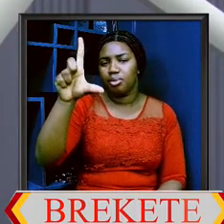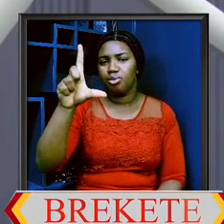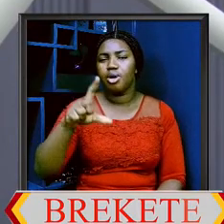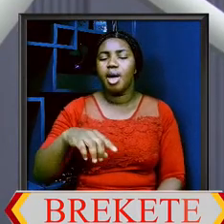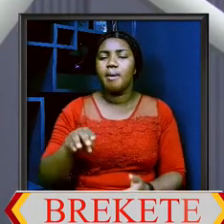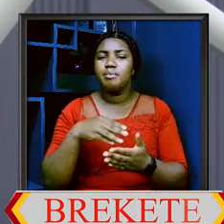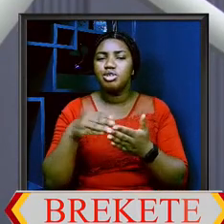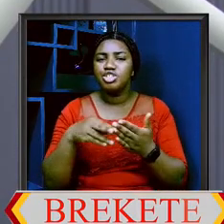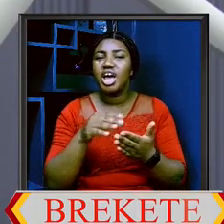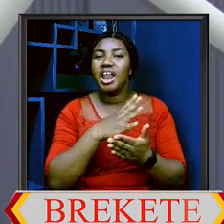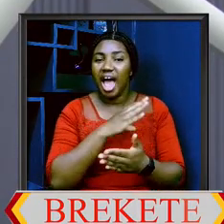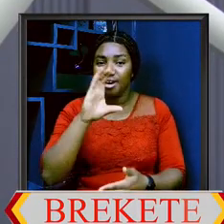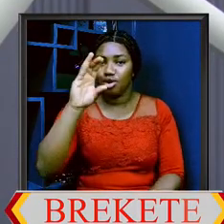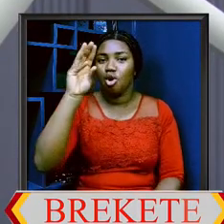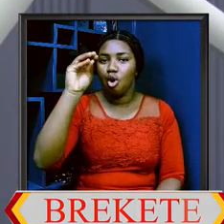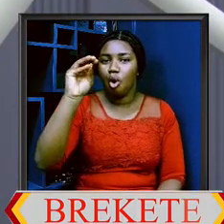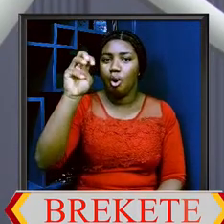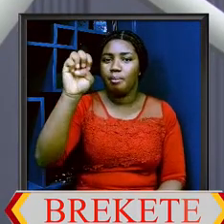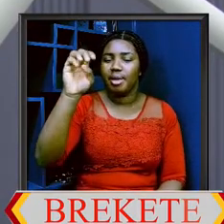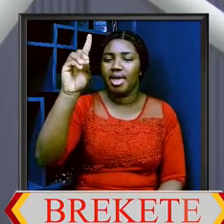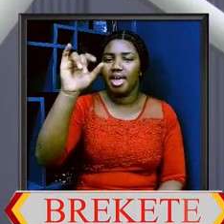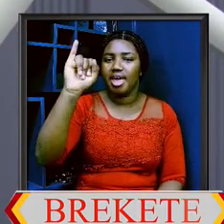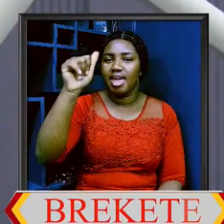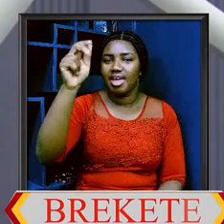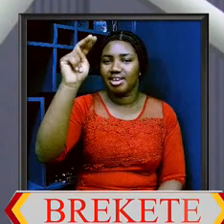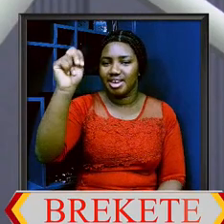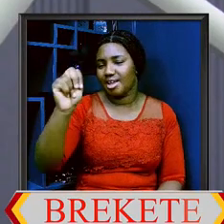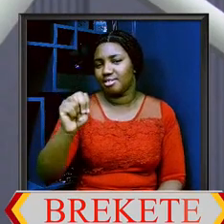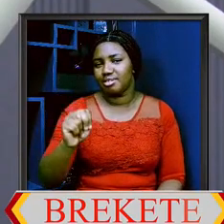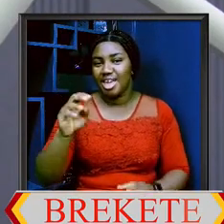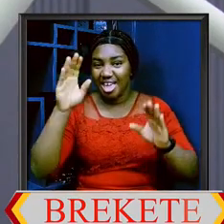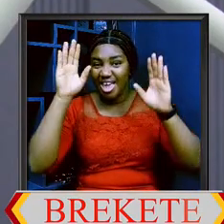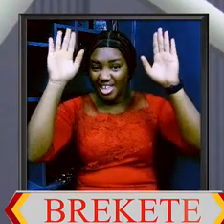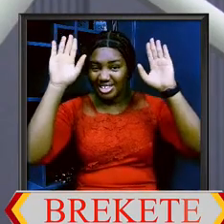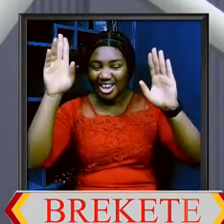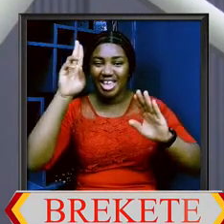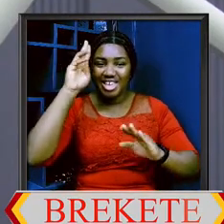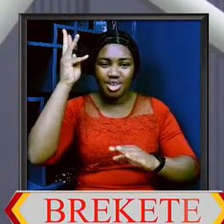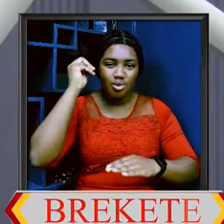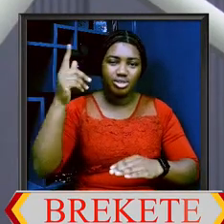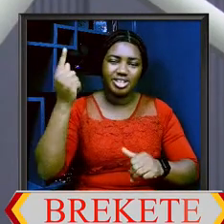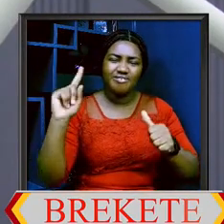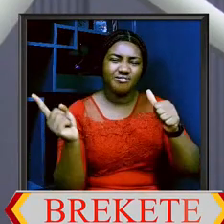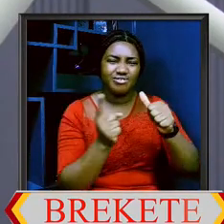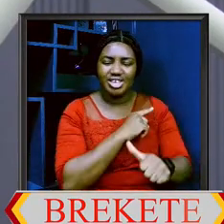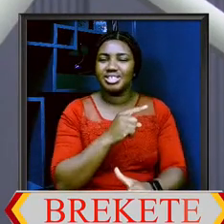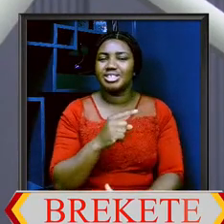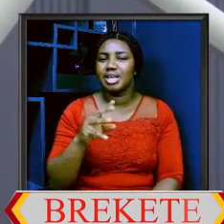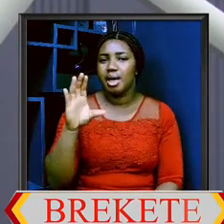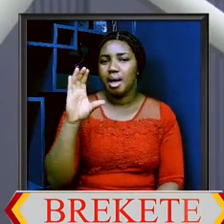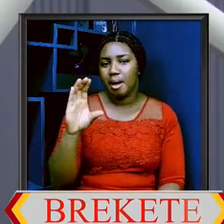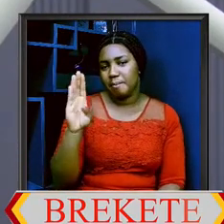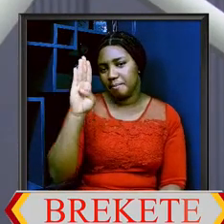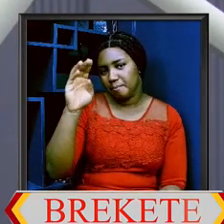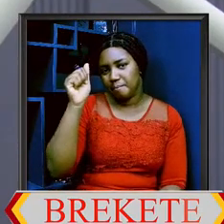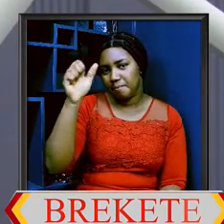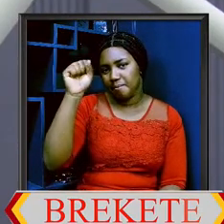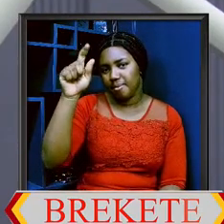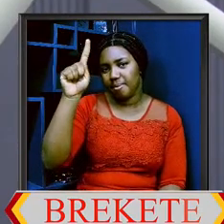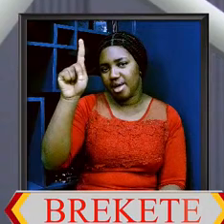per Excellence MC Miracle Abuja here the first basket mouth I go look for